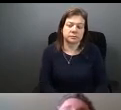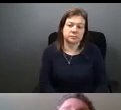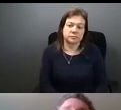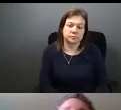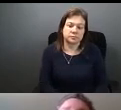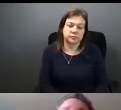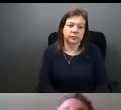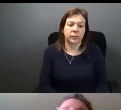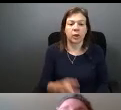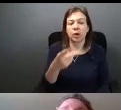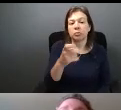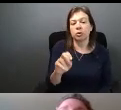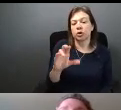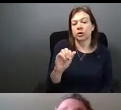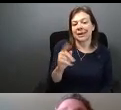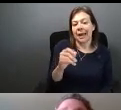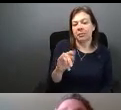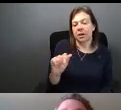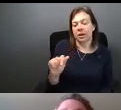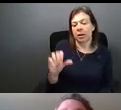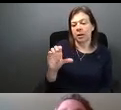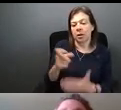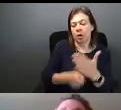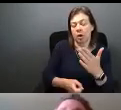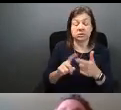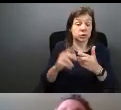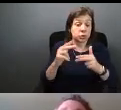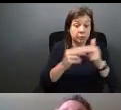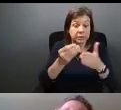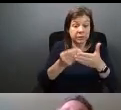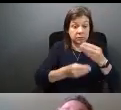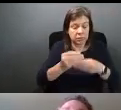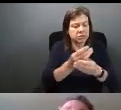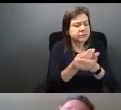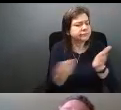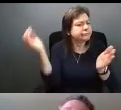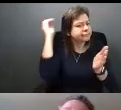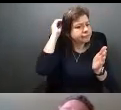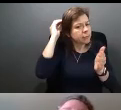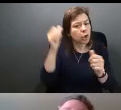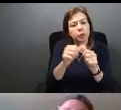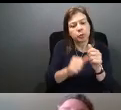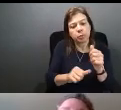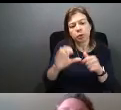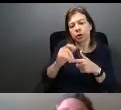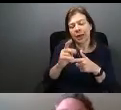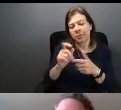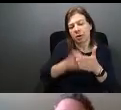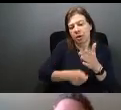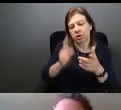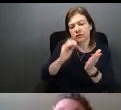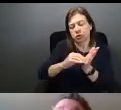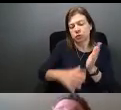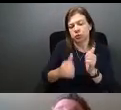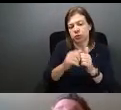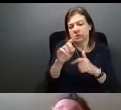Per capita costs. When you're building your budgets, keep in mind your per capita cost for students with